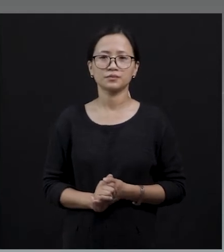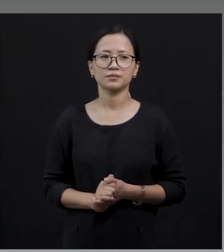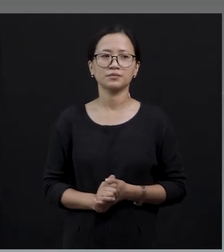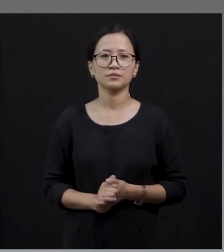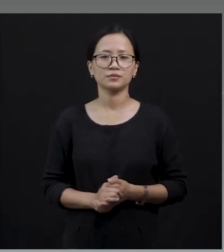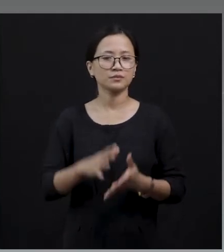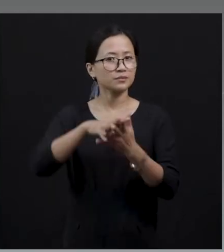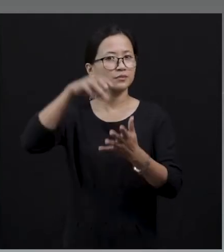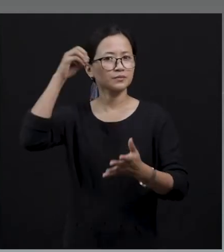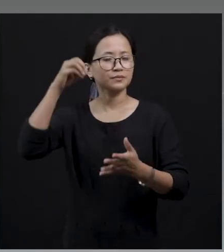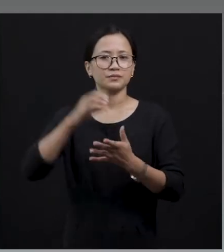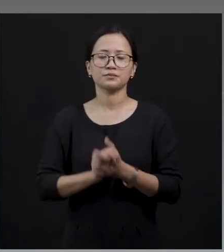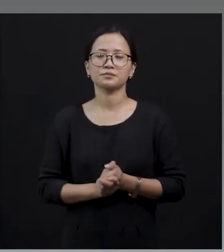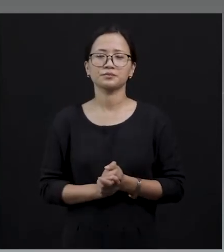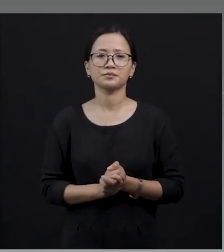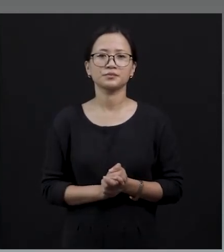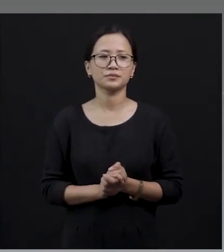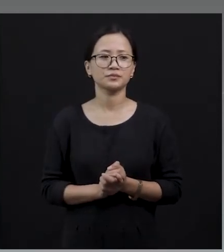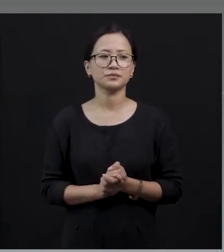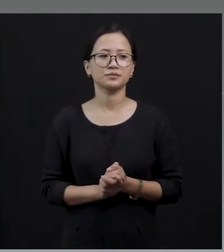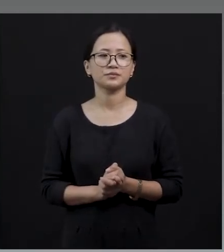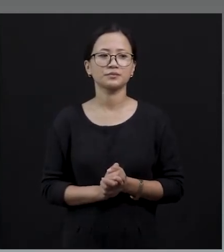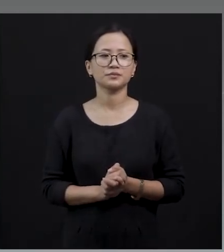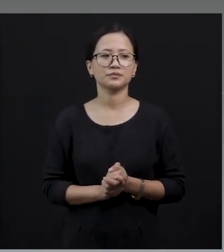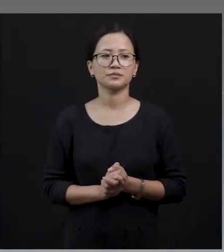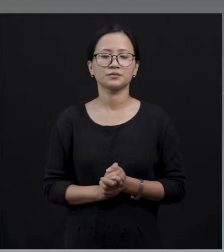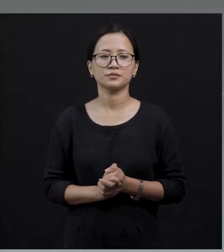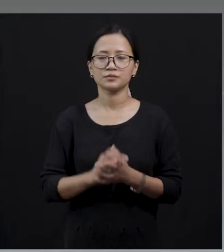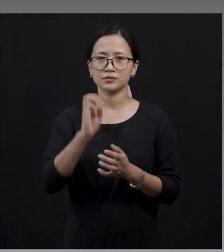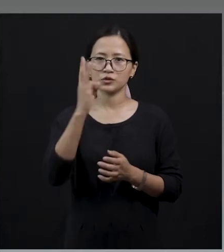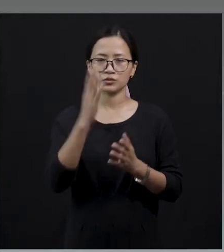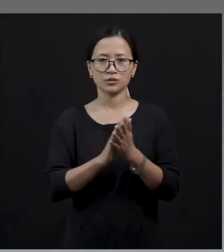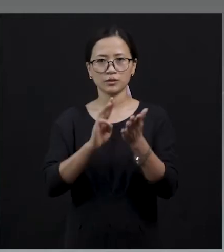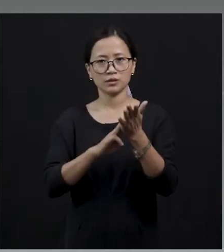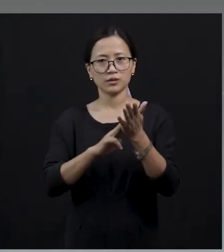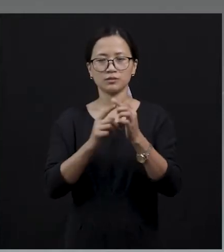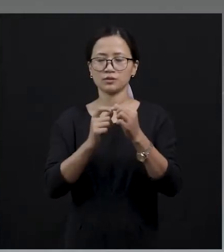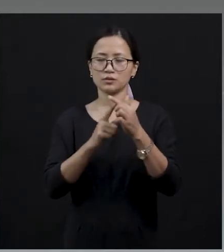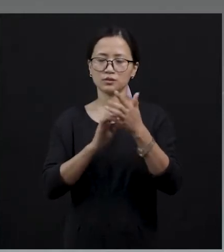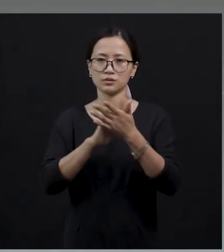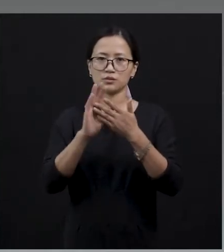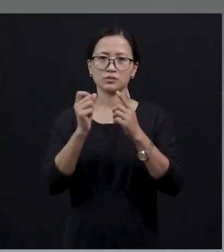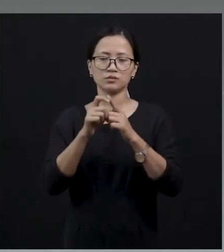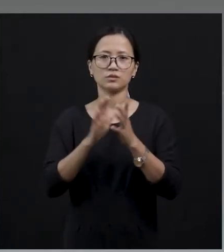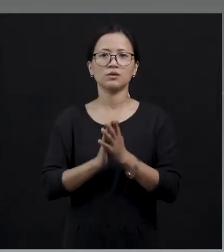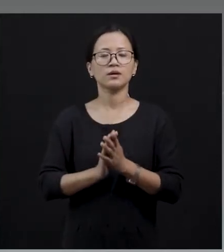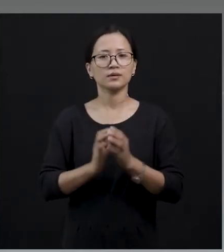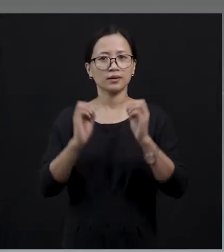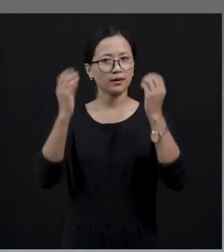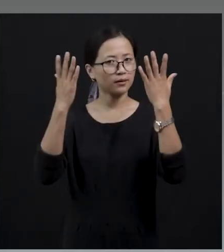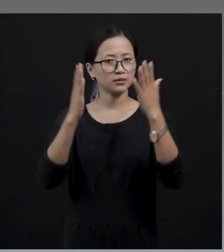So we will learn about this. Now, these are the three methods that we have heard so far: the hand